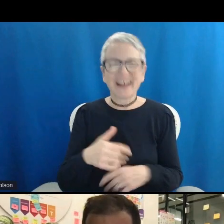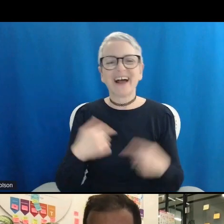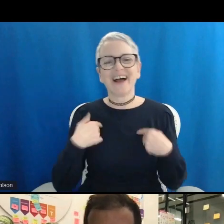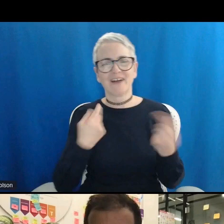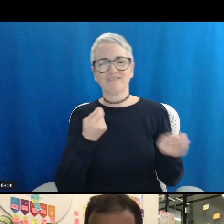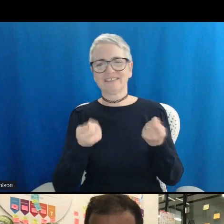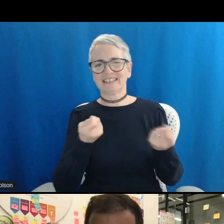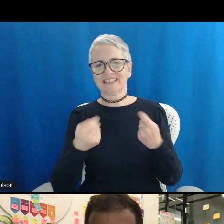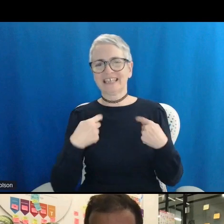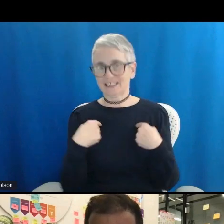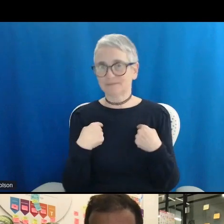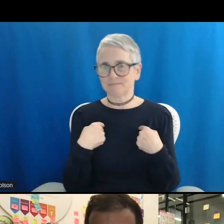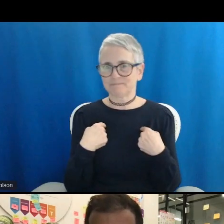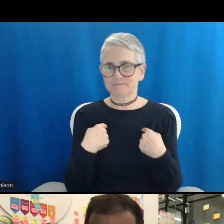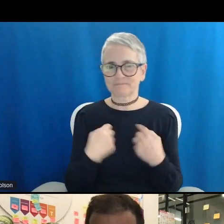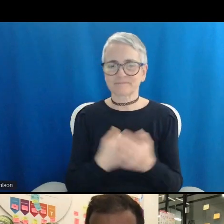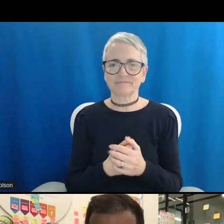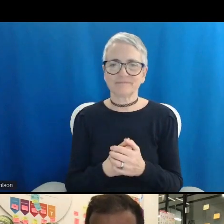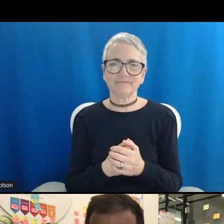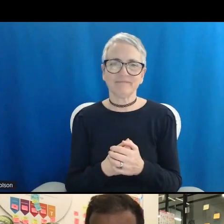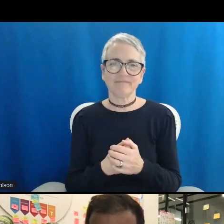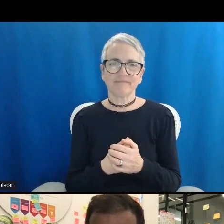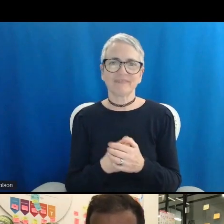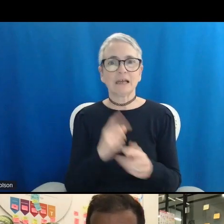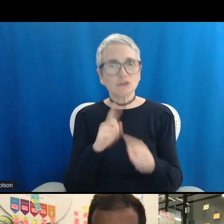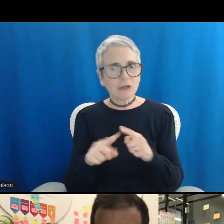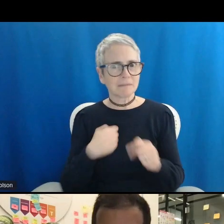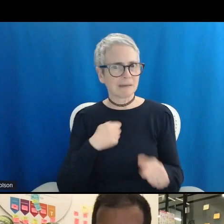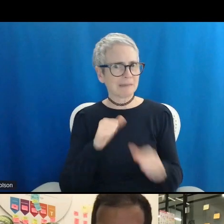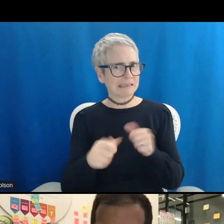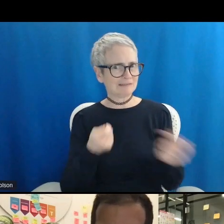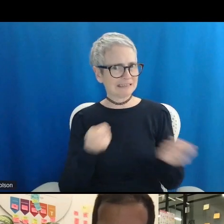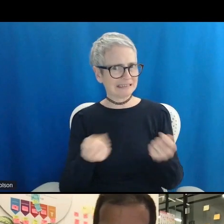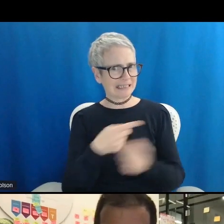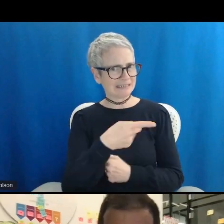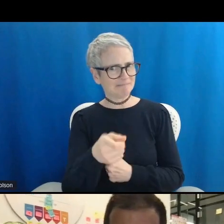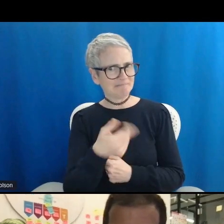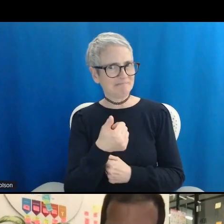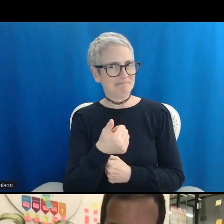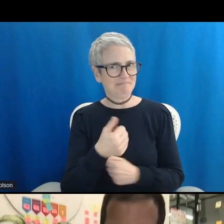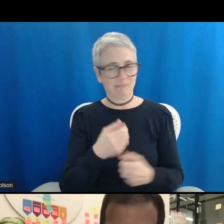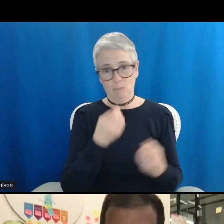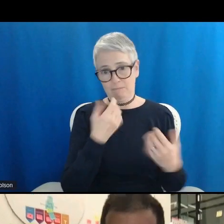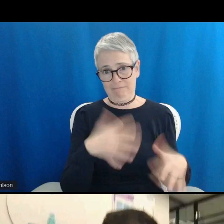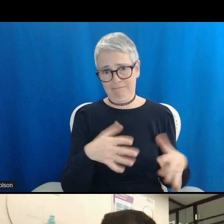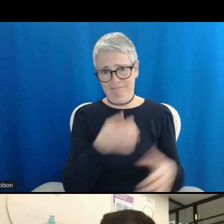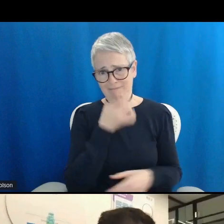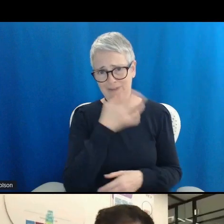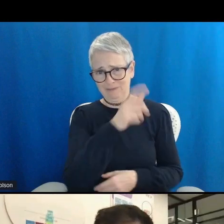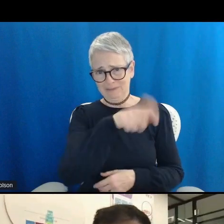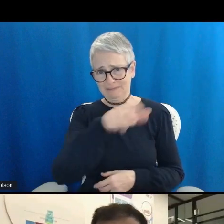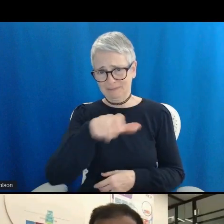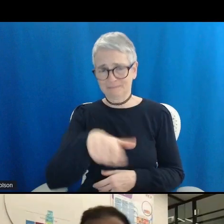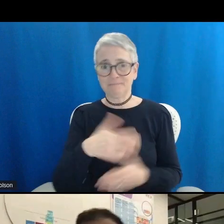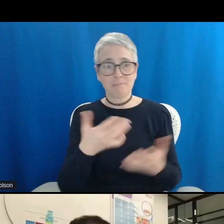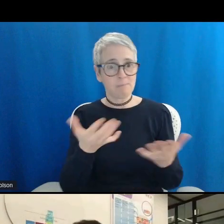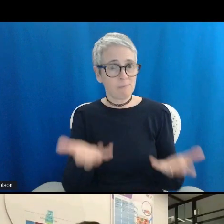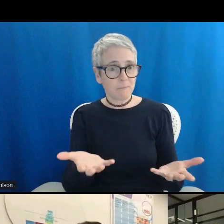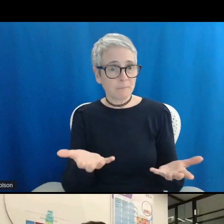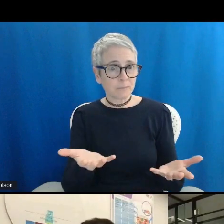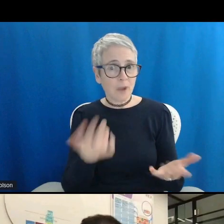facilitating this session. I'm going to try my best to facilitate this session of some amazing panelists. So to kick